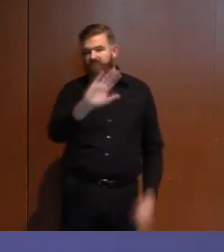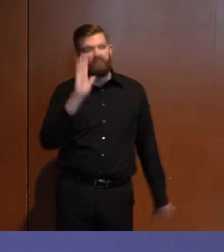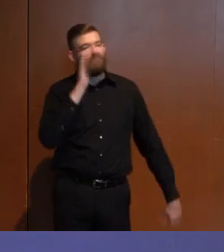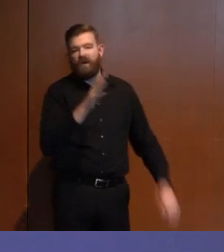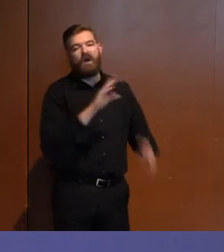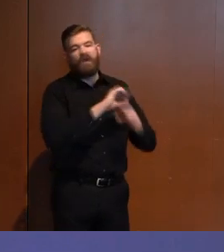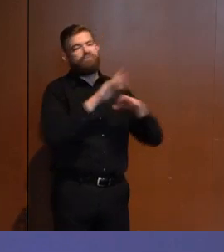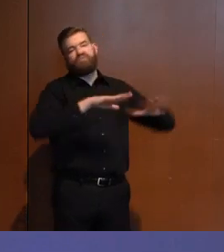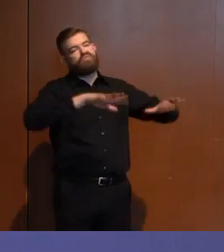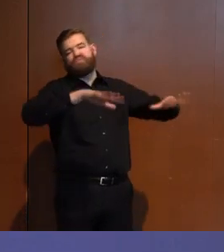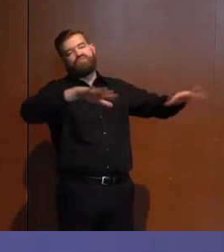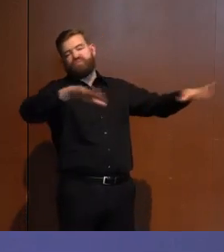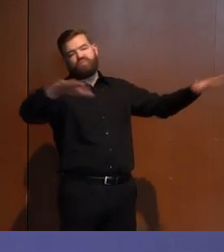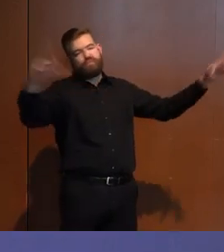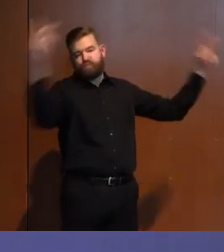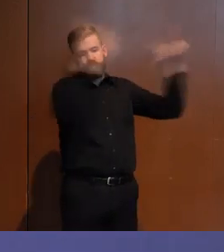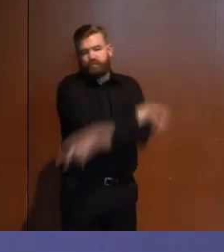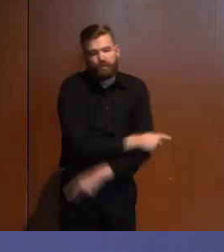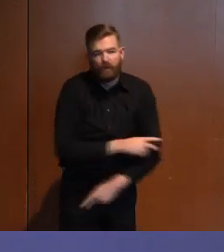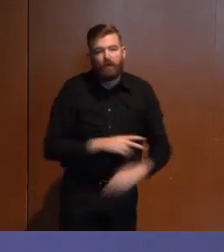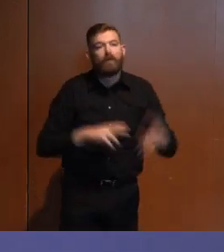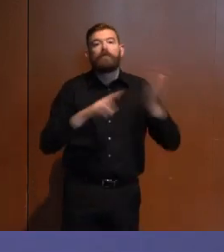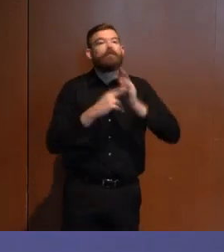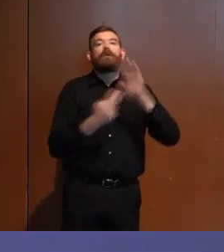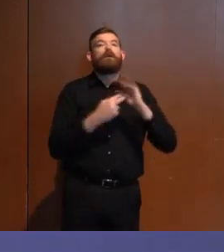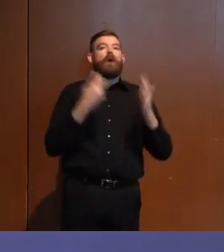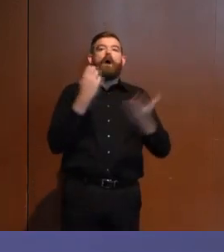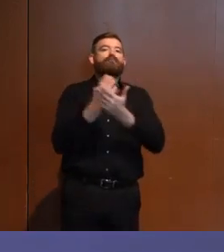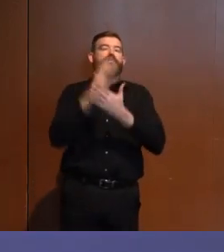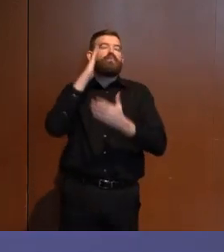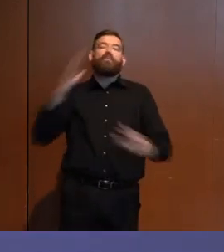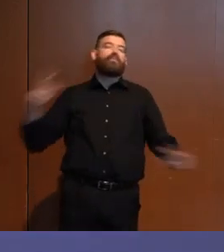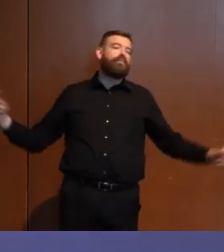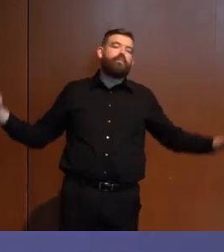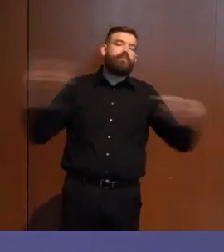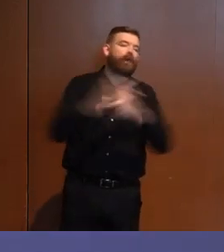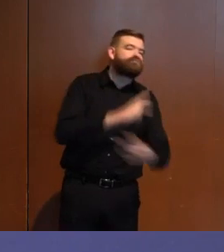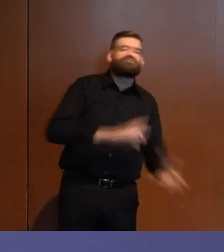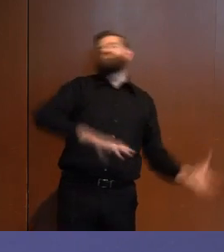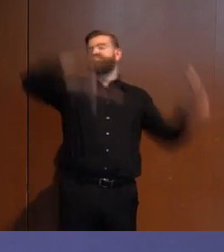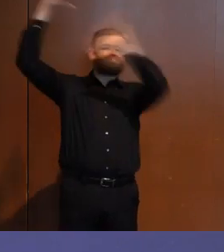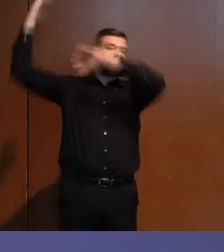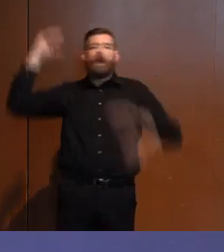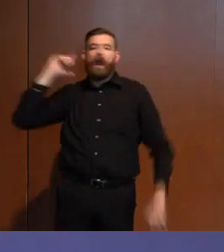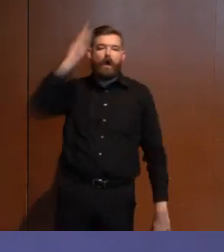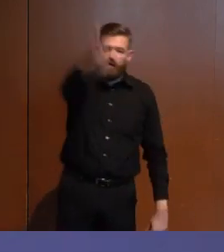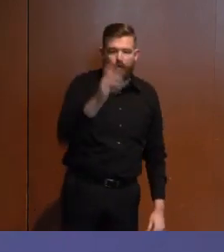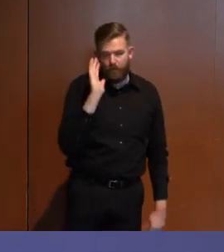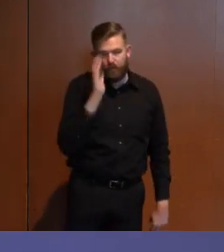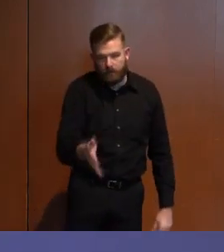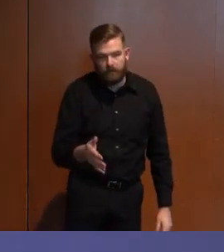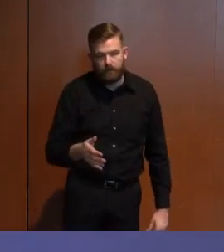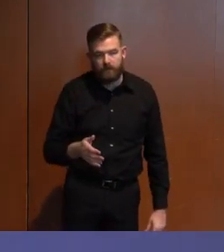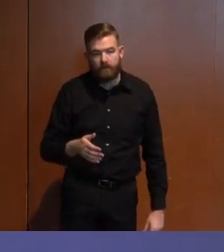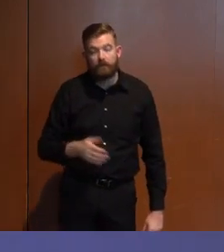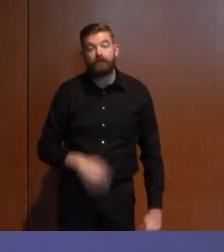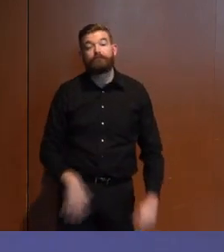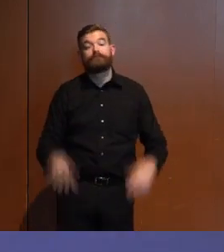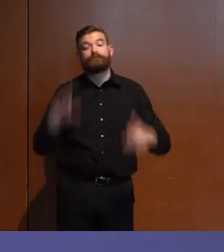road. And finally, to repeat with as much passion and conviction as I can, we will